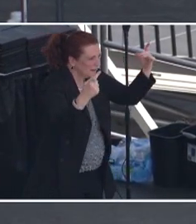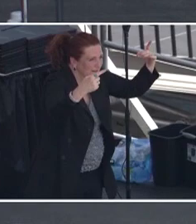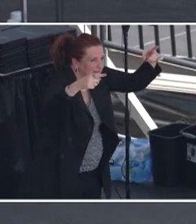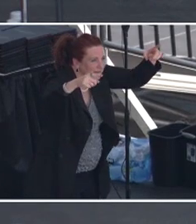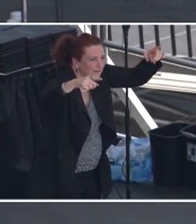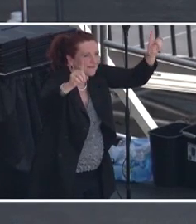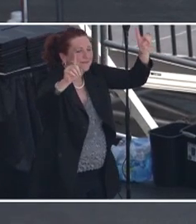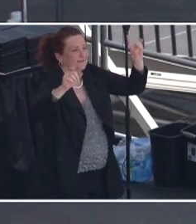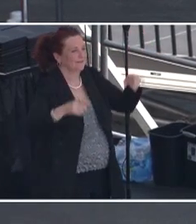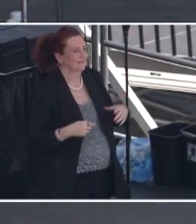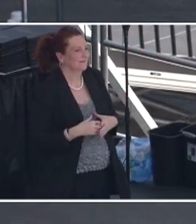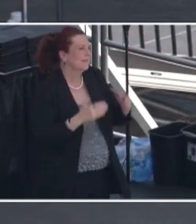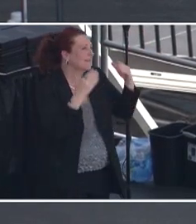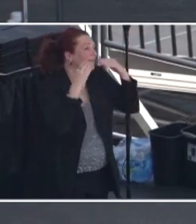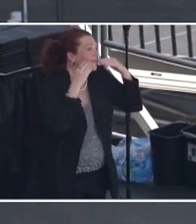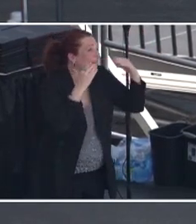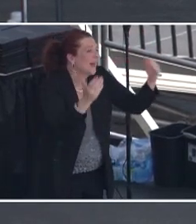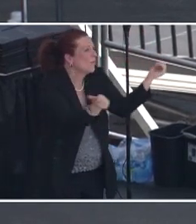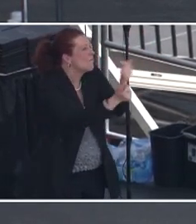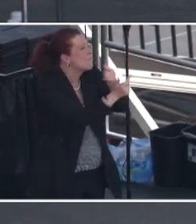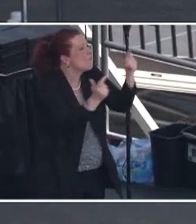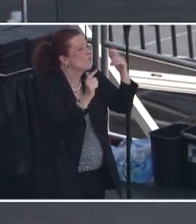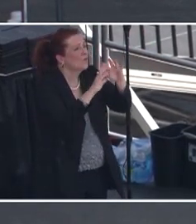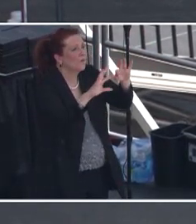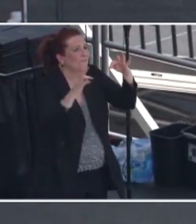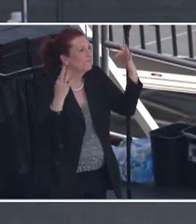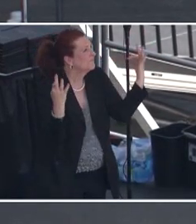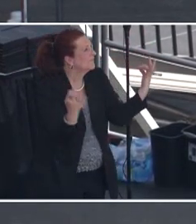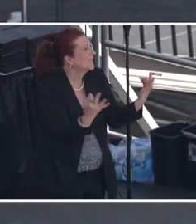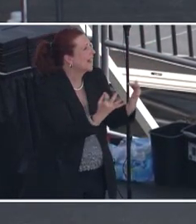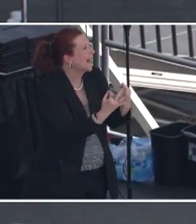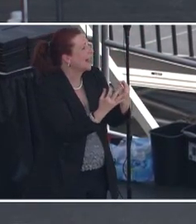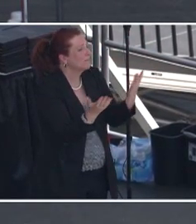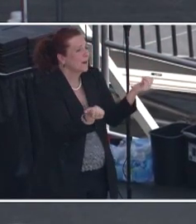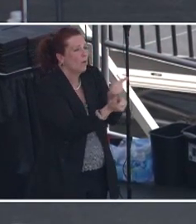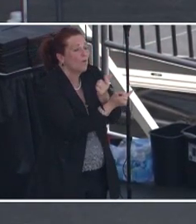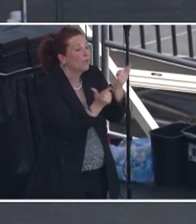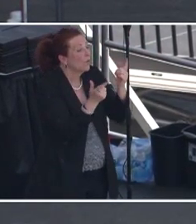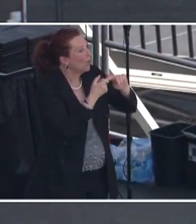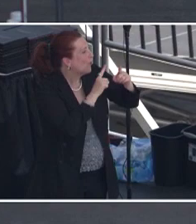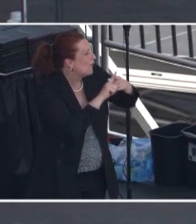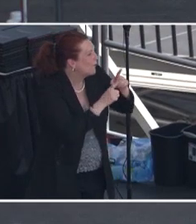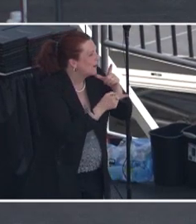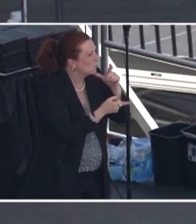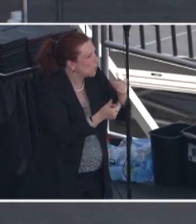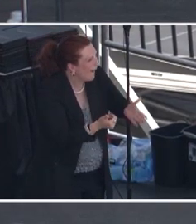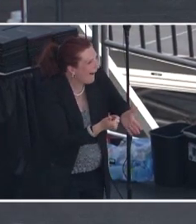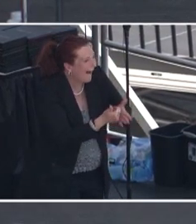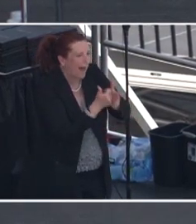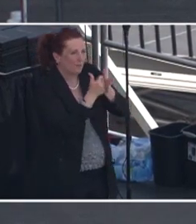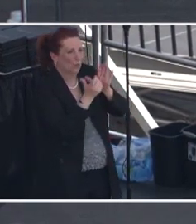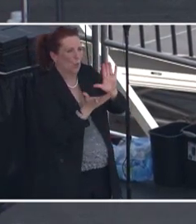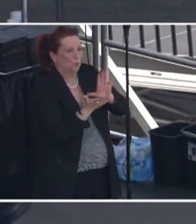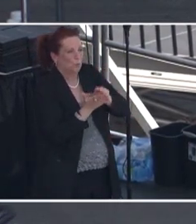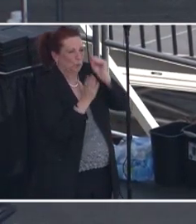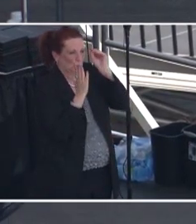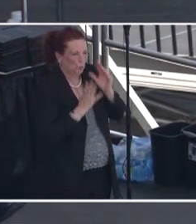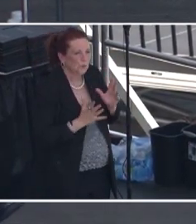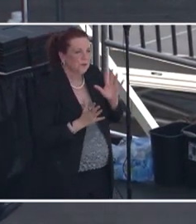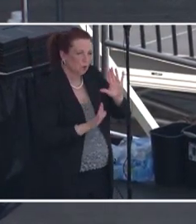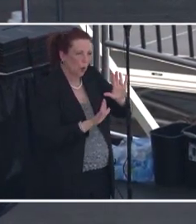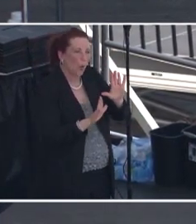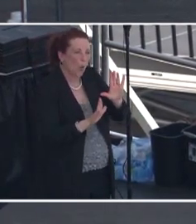the families and friends who supported the students in achieving this degree. On a personal